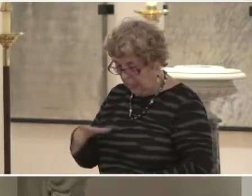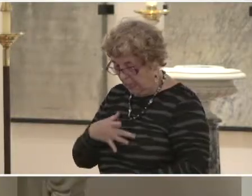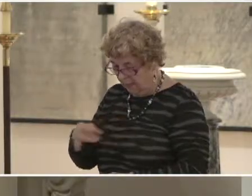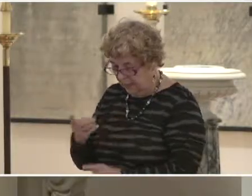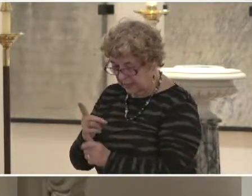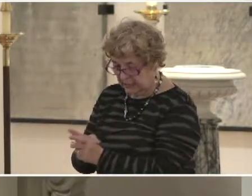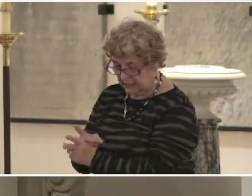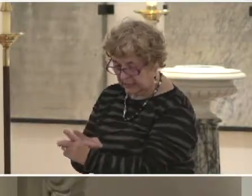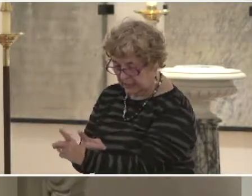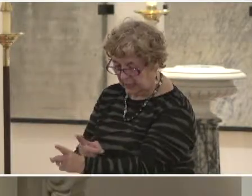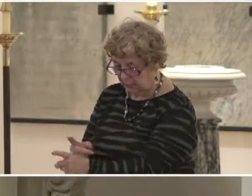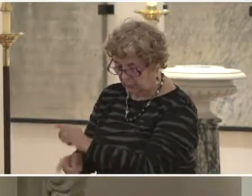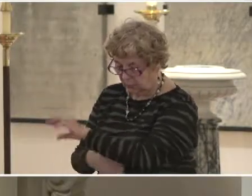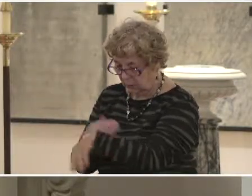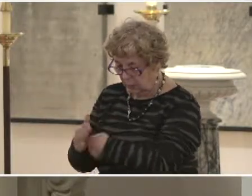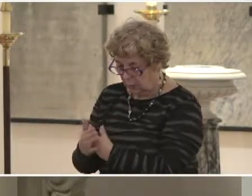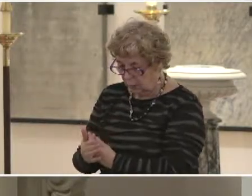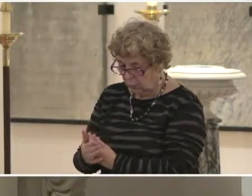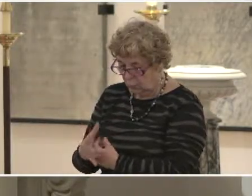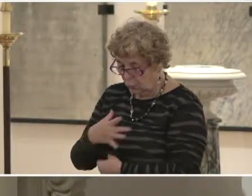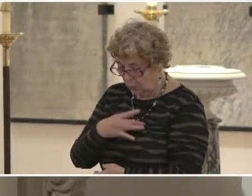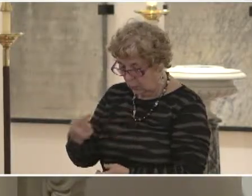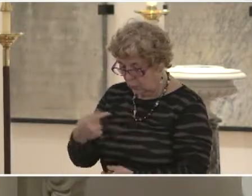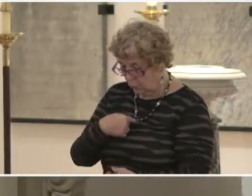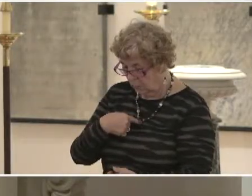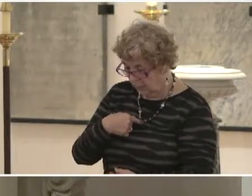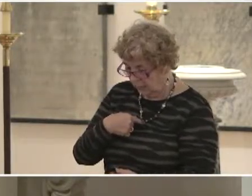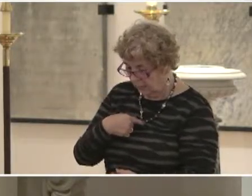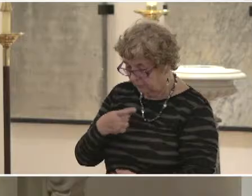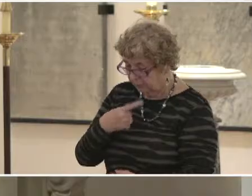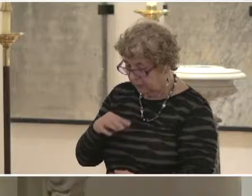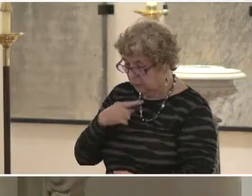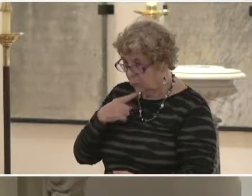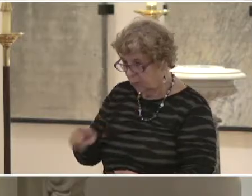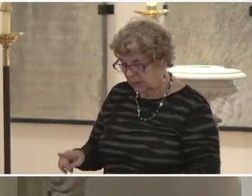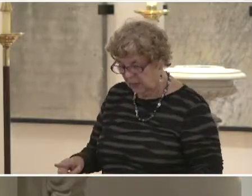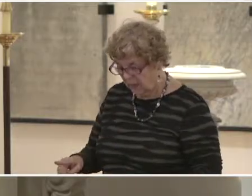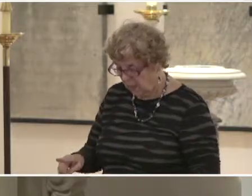not hear. The tongue moves in prayer but does not speak."